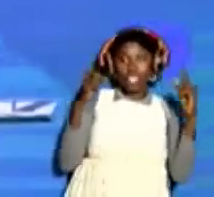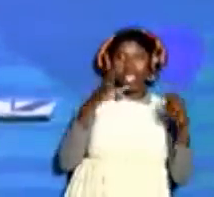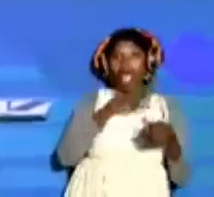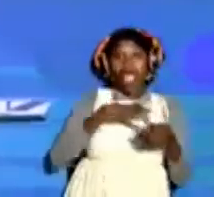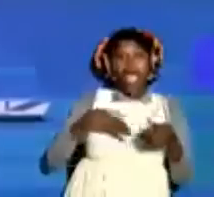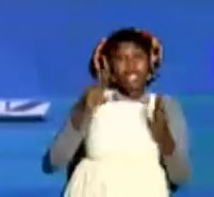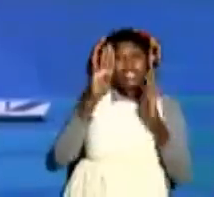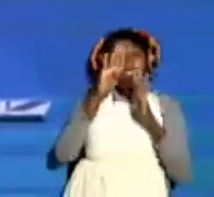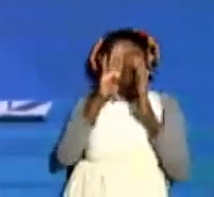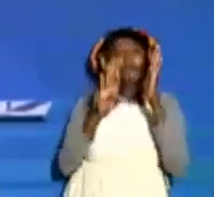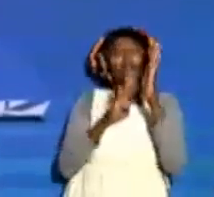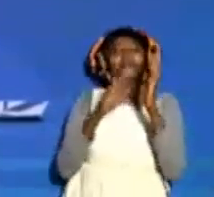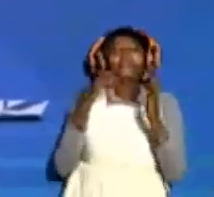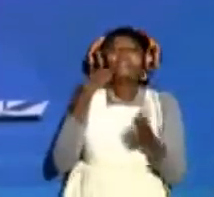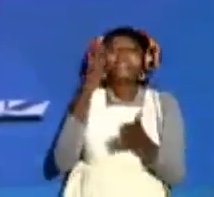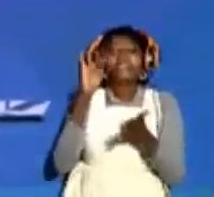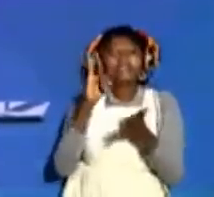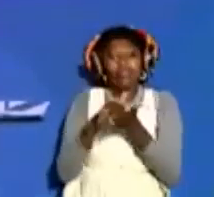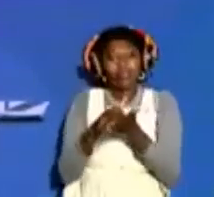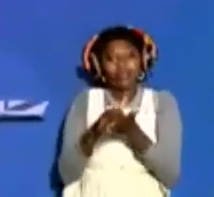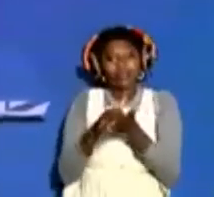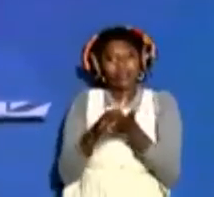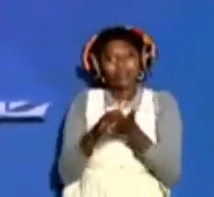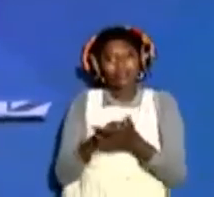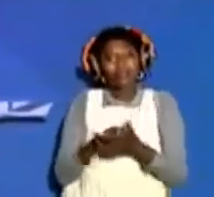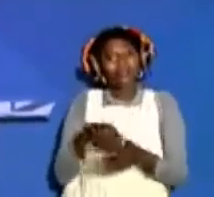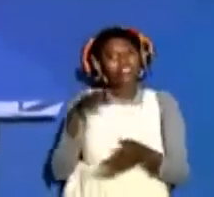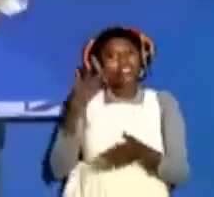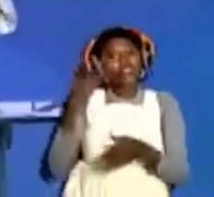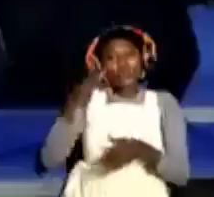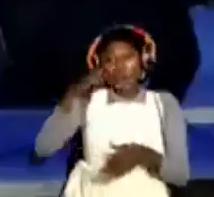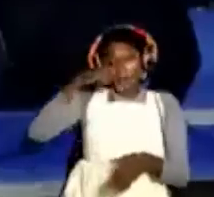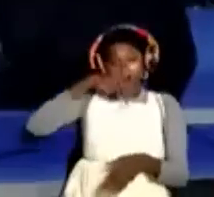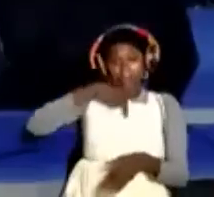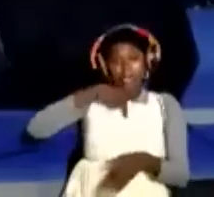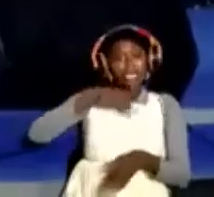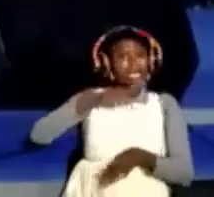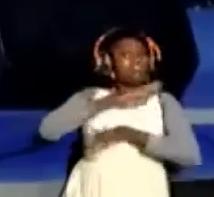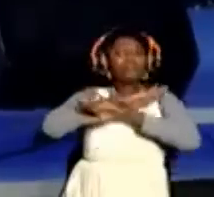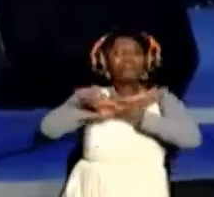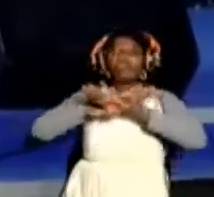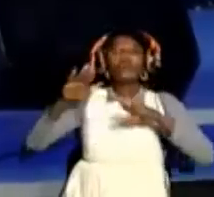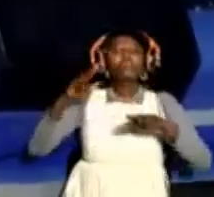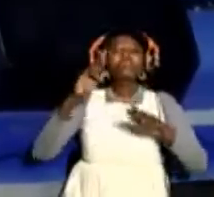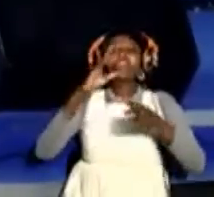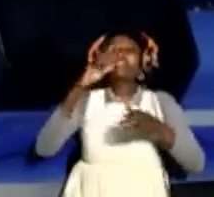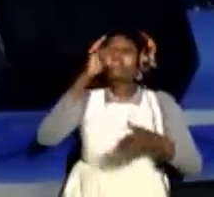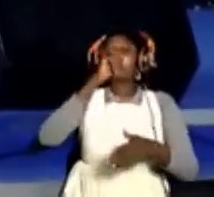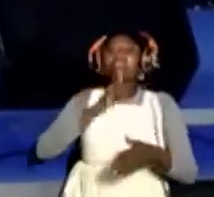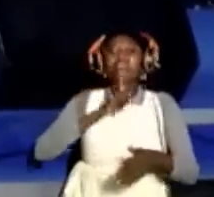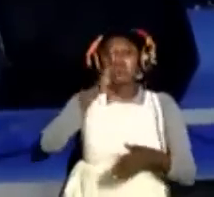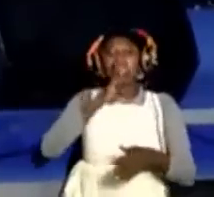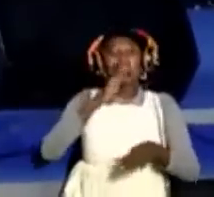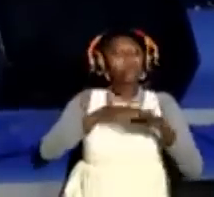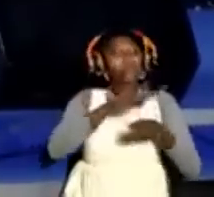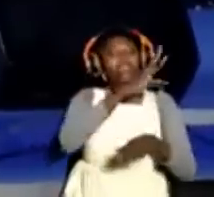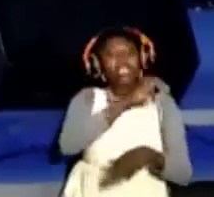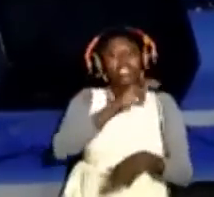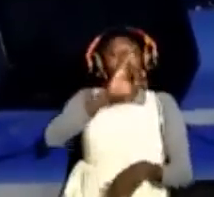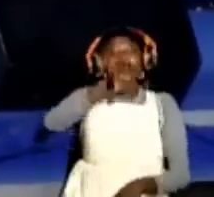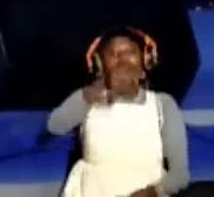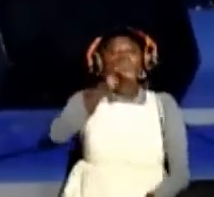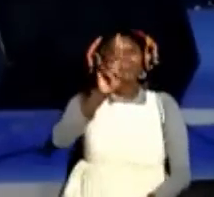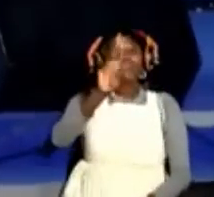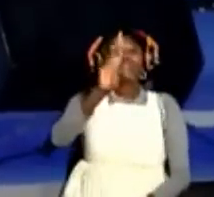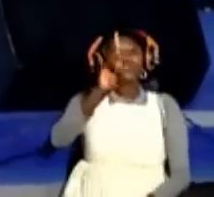And the Bible spoke about it. Peter did not keep quiet about them. Jude spoke about it.